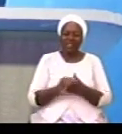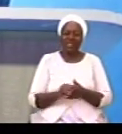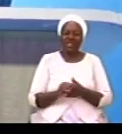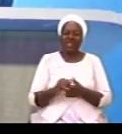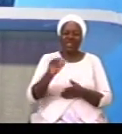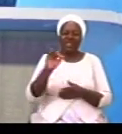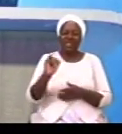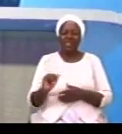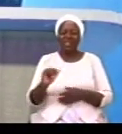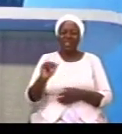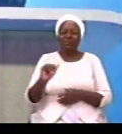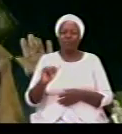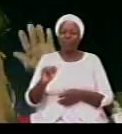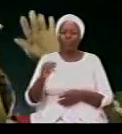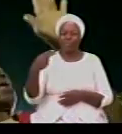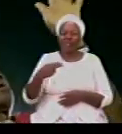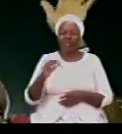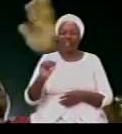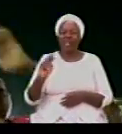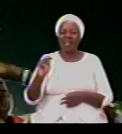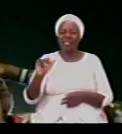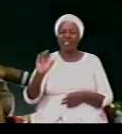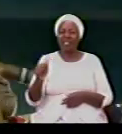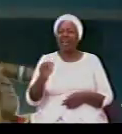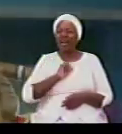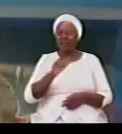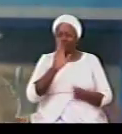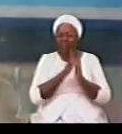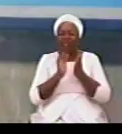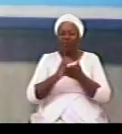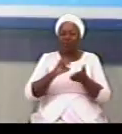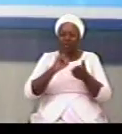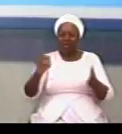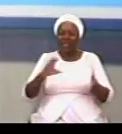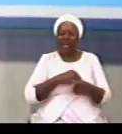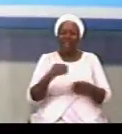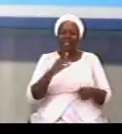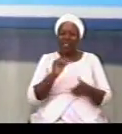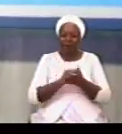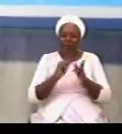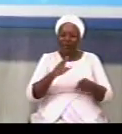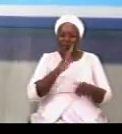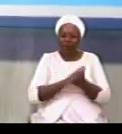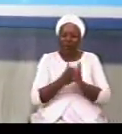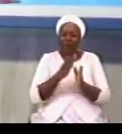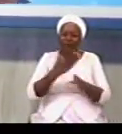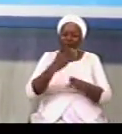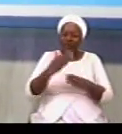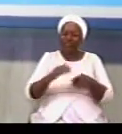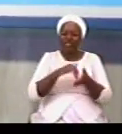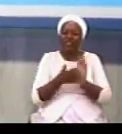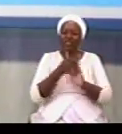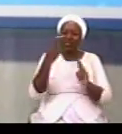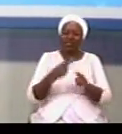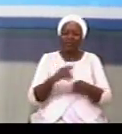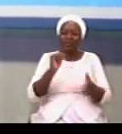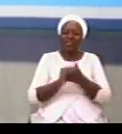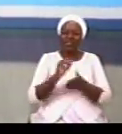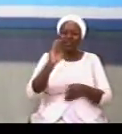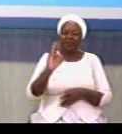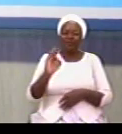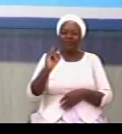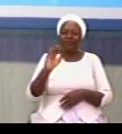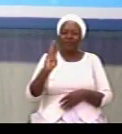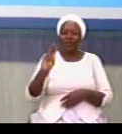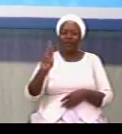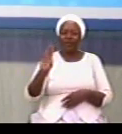You'll be free, totally free in Jesus' name. The fibroid and any other swelling in the body, Lord, touch them by your mighty power